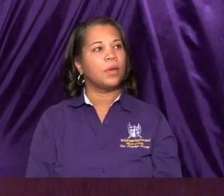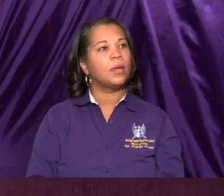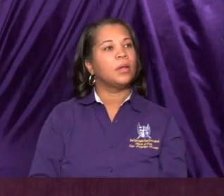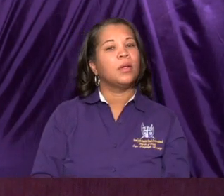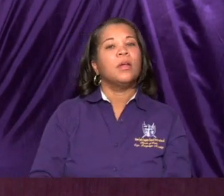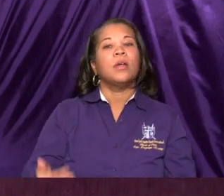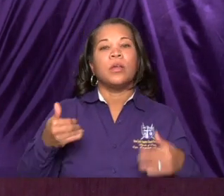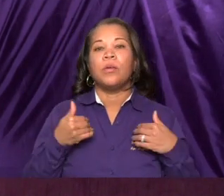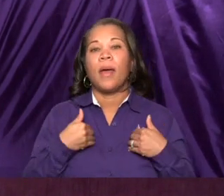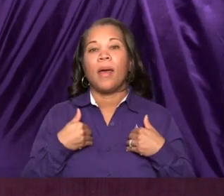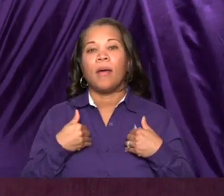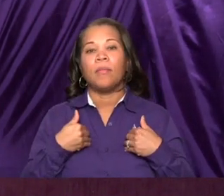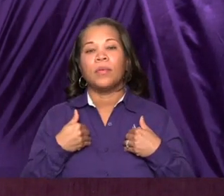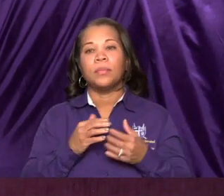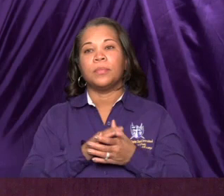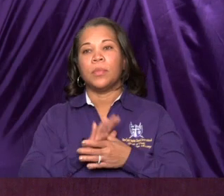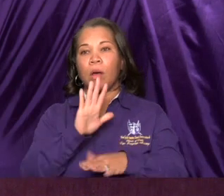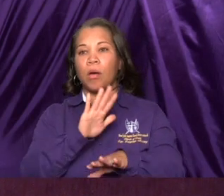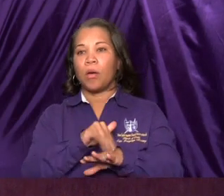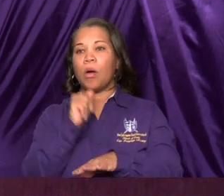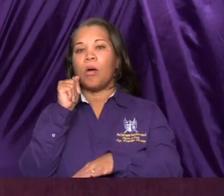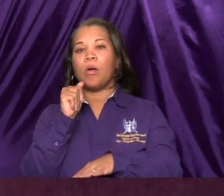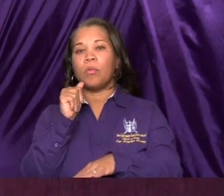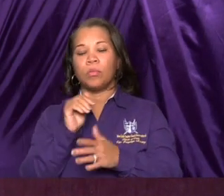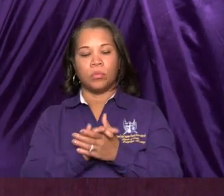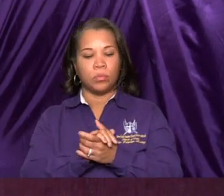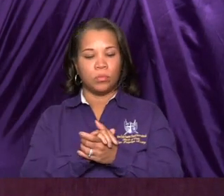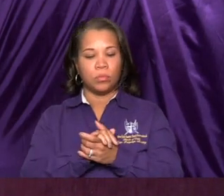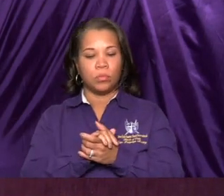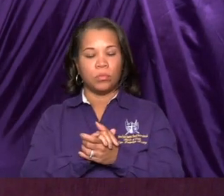you have a call. You have the floor.